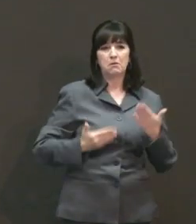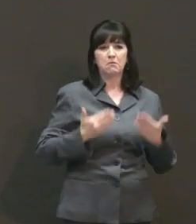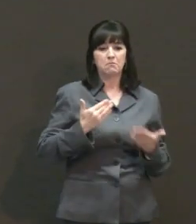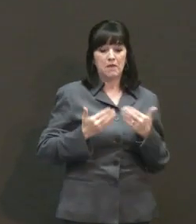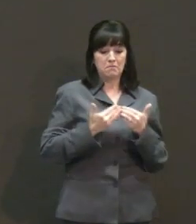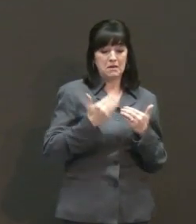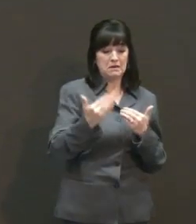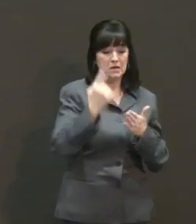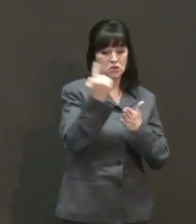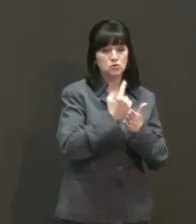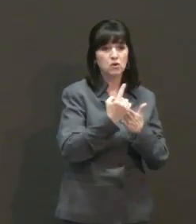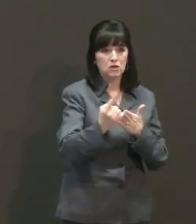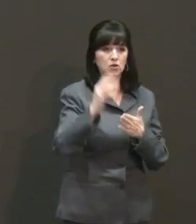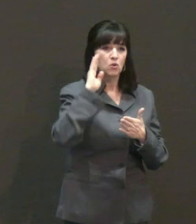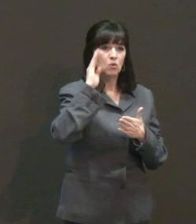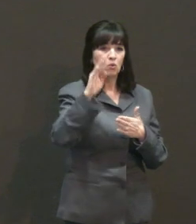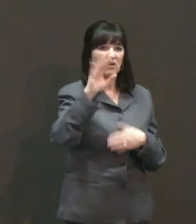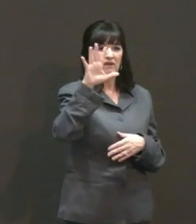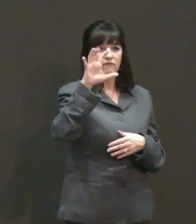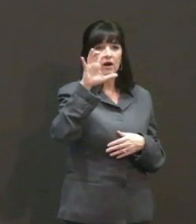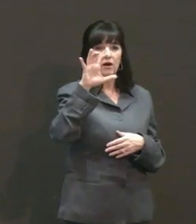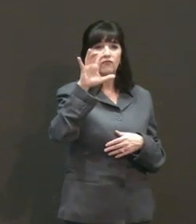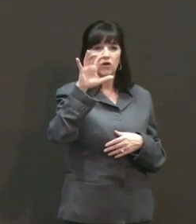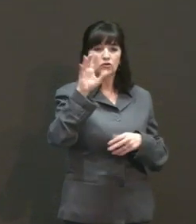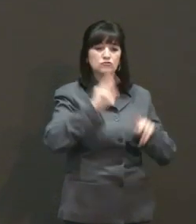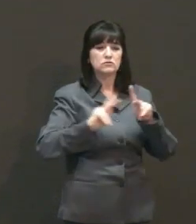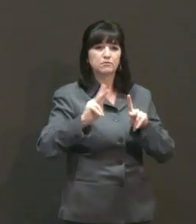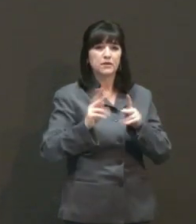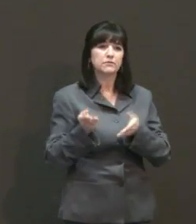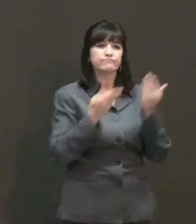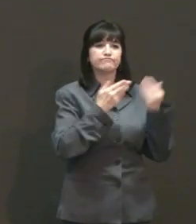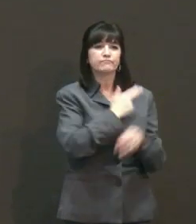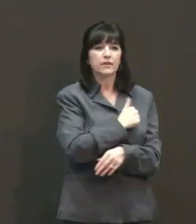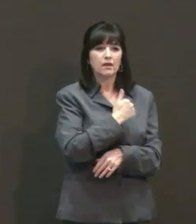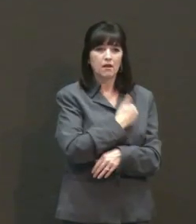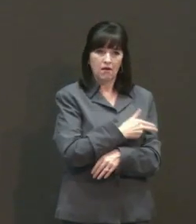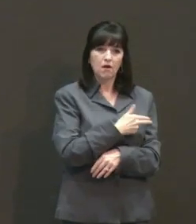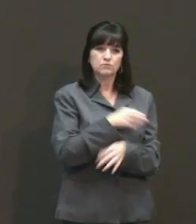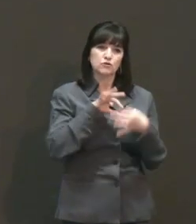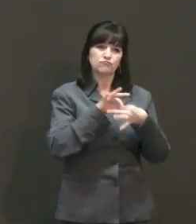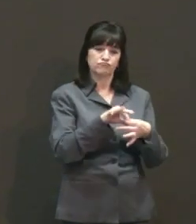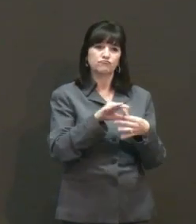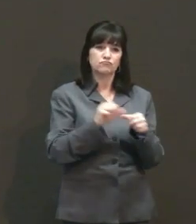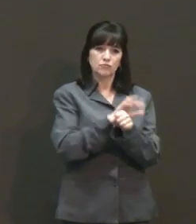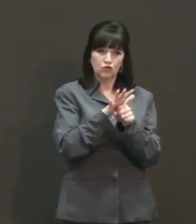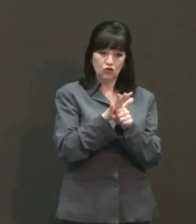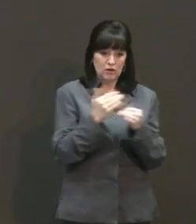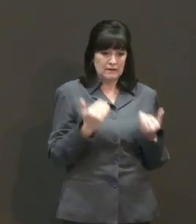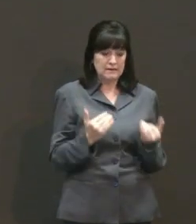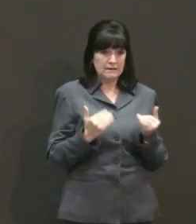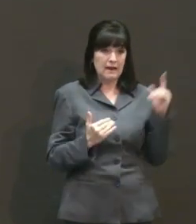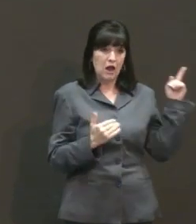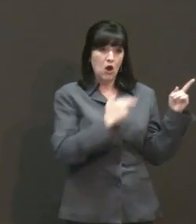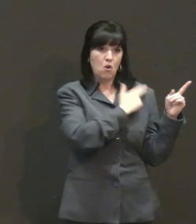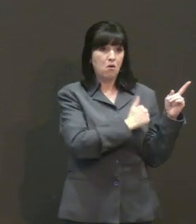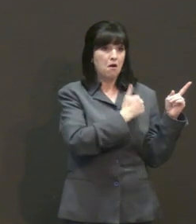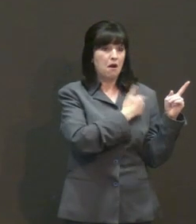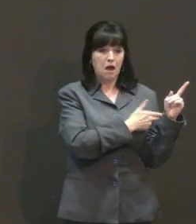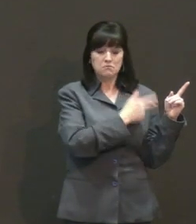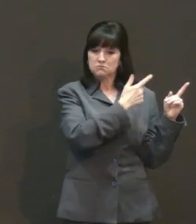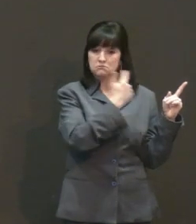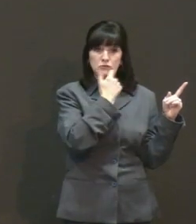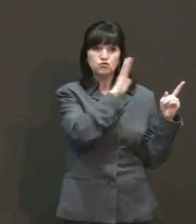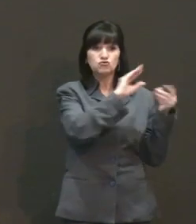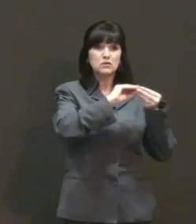about the next week. This is going on those same type of assumptions. Right now, the hospitals have a relatively low